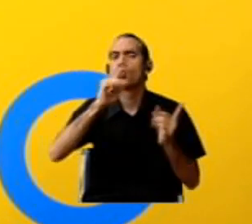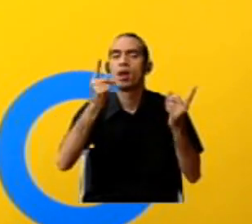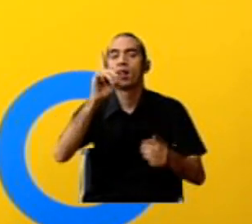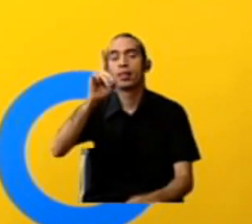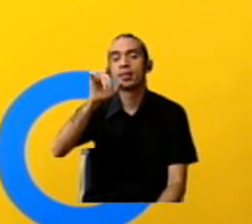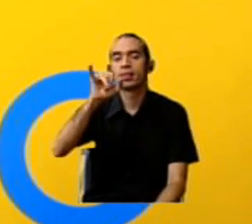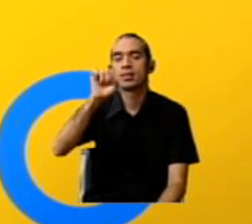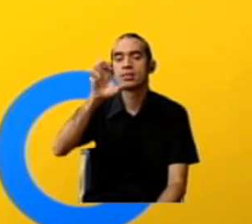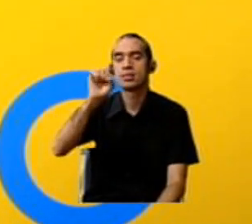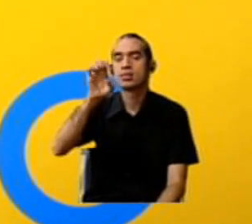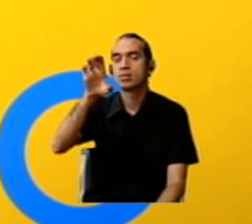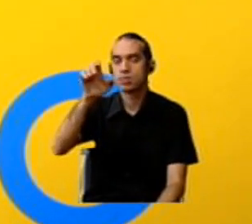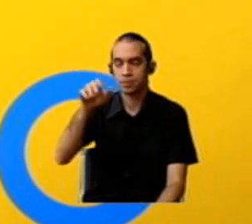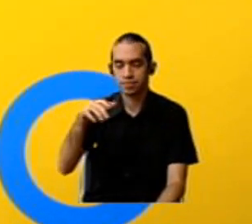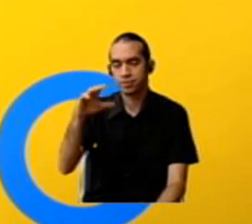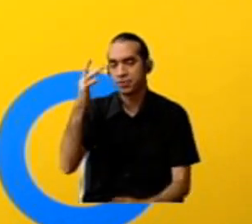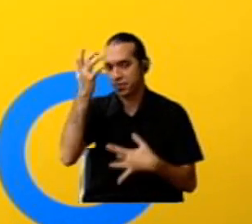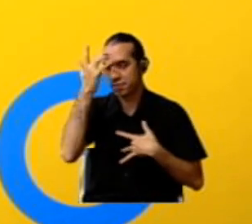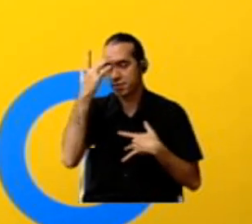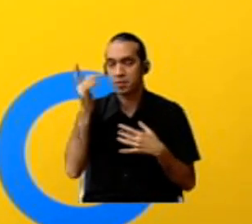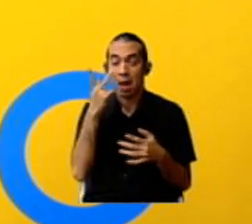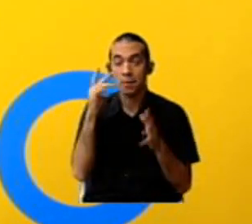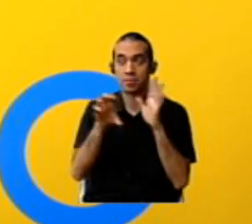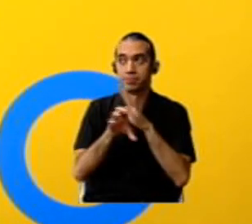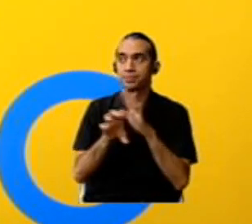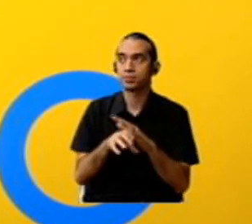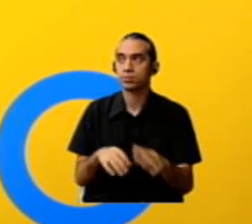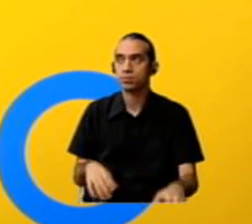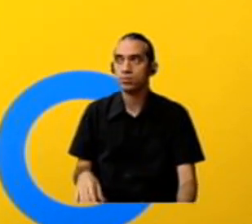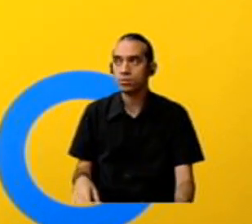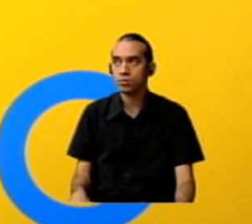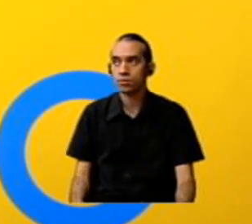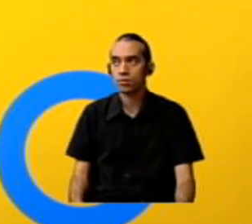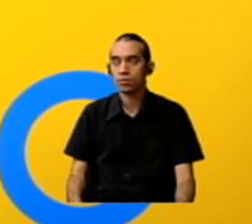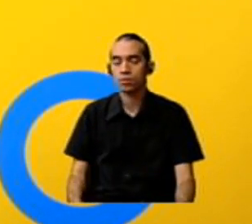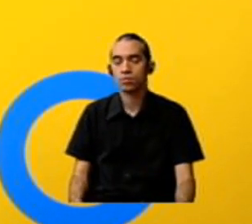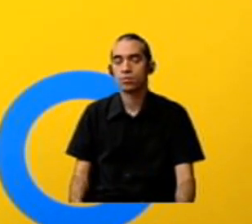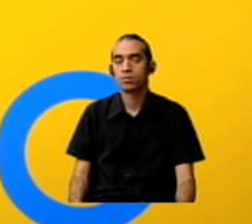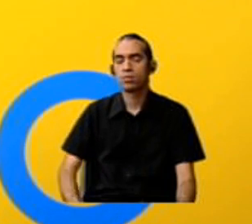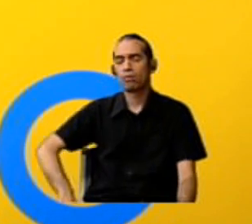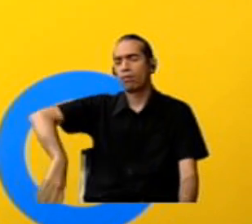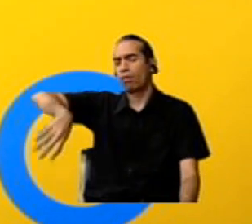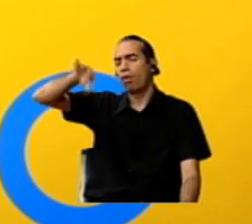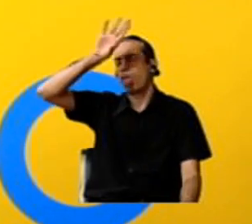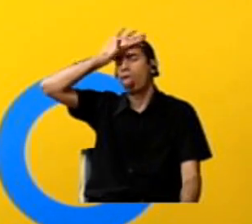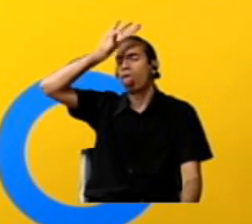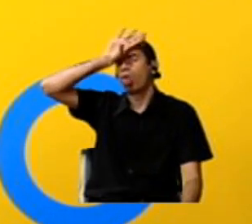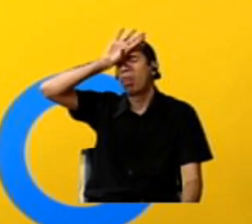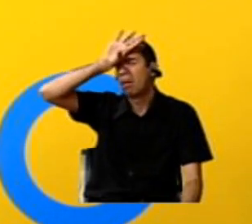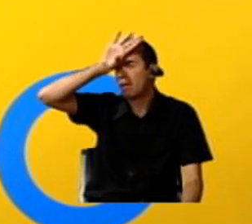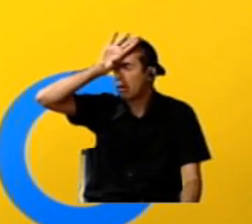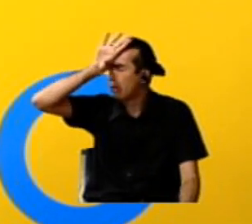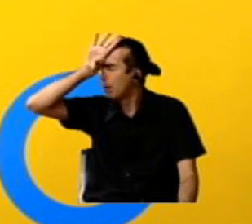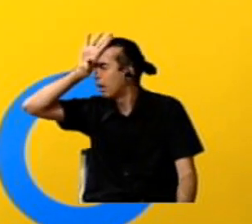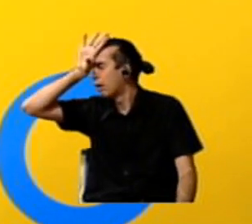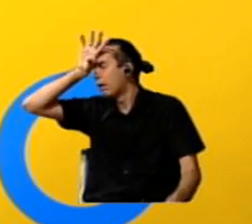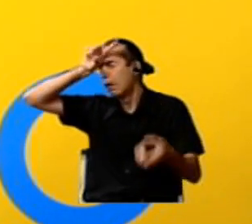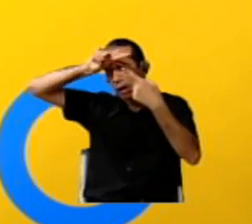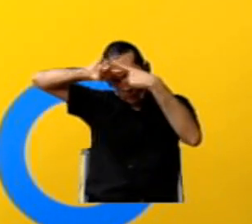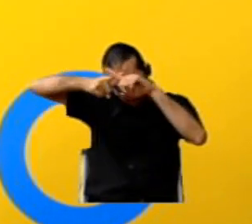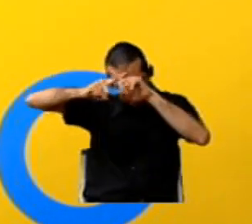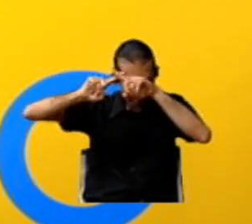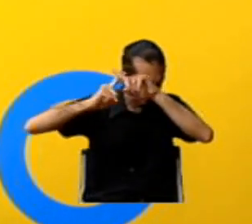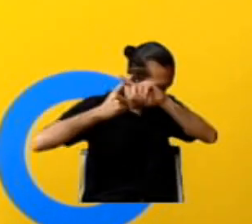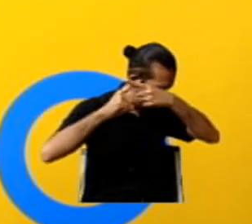For example, take a look at this. I have high fever. I have a terrible